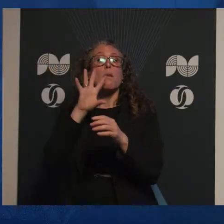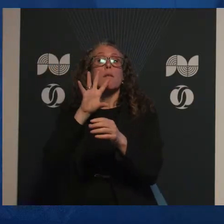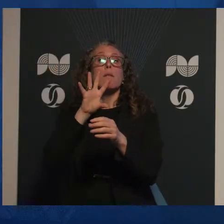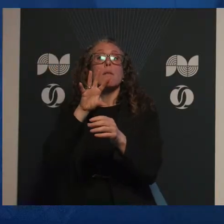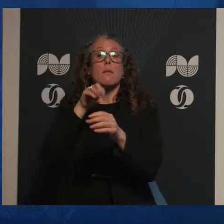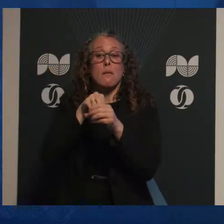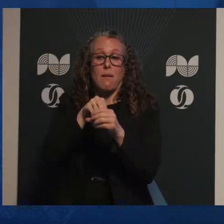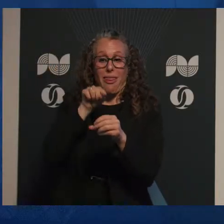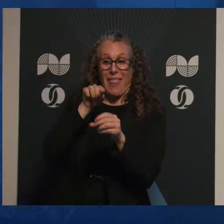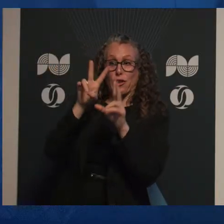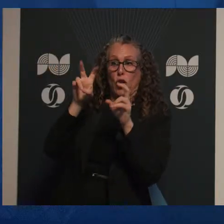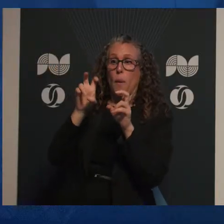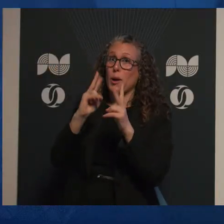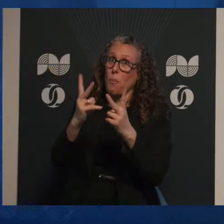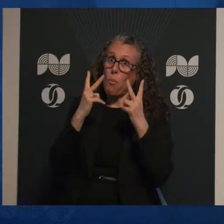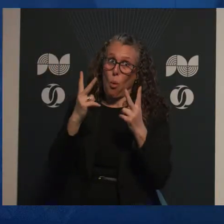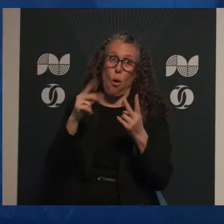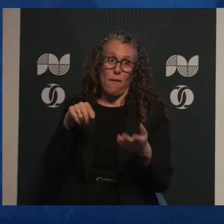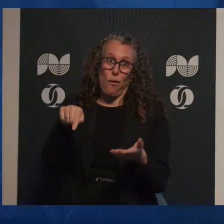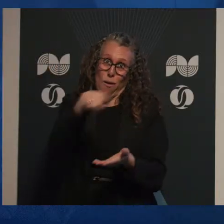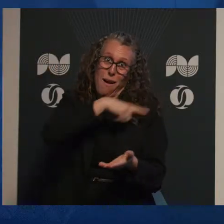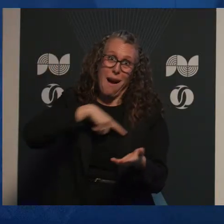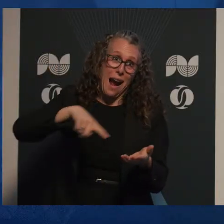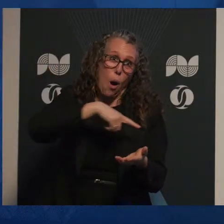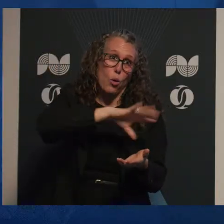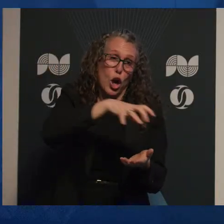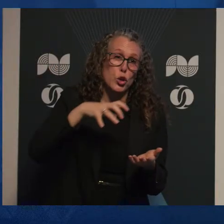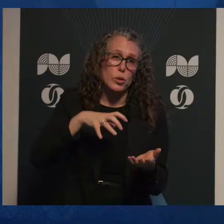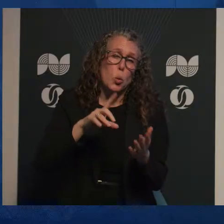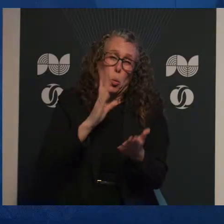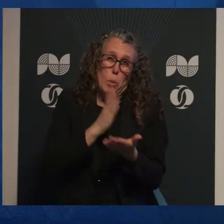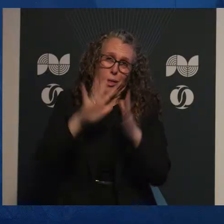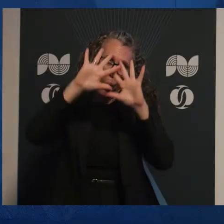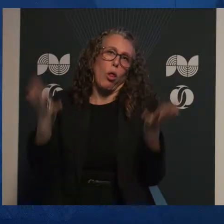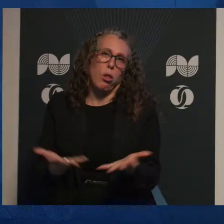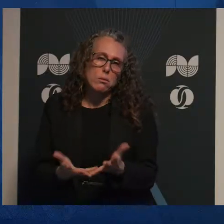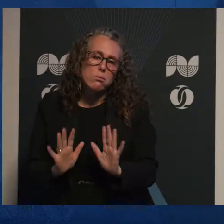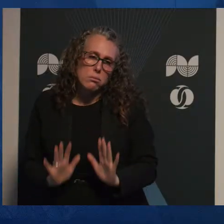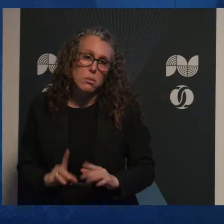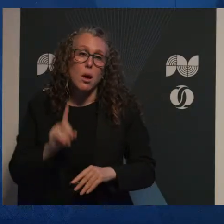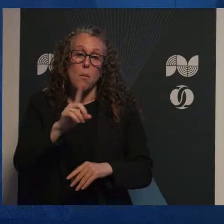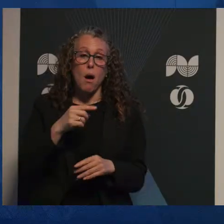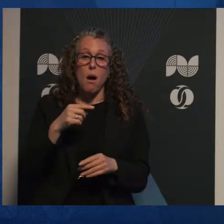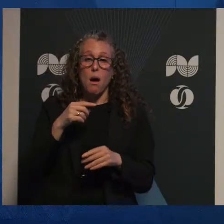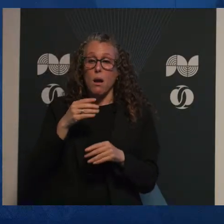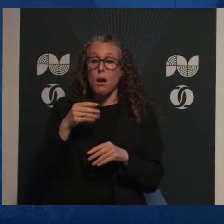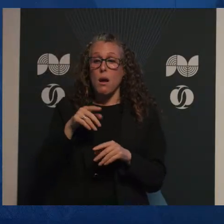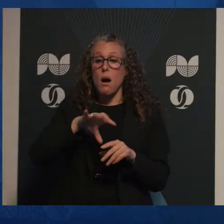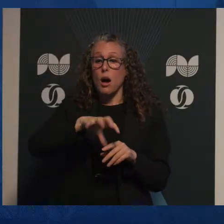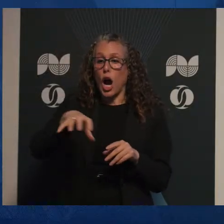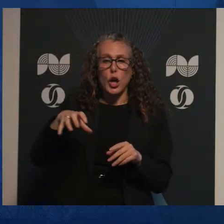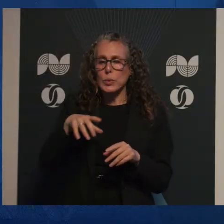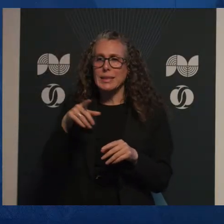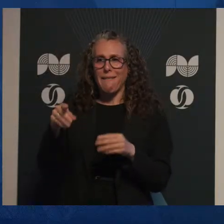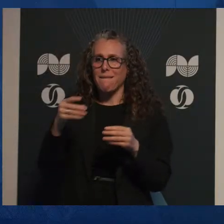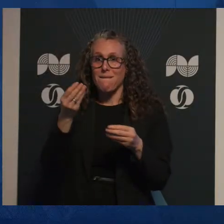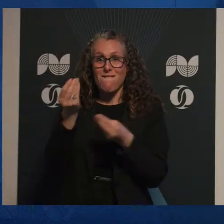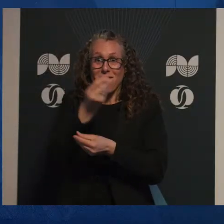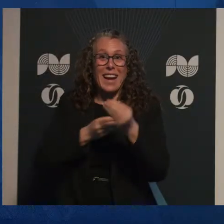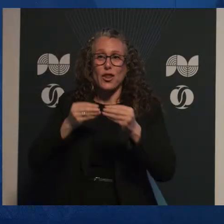in our countries. I mean, it's probably relevant in all countries, but in our countries with limited fiscal space,